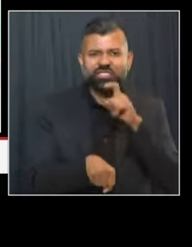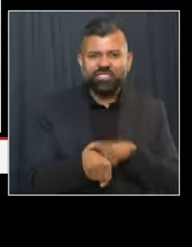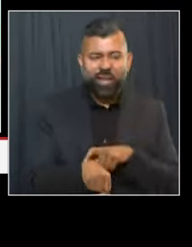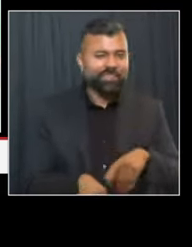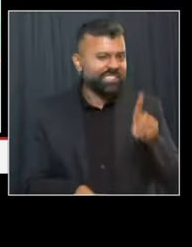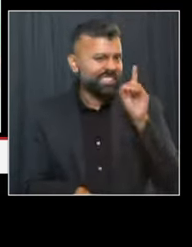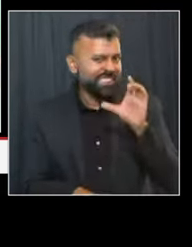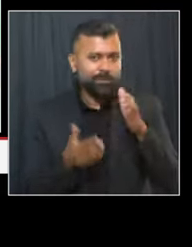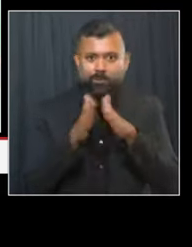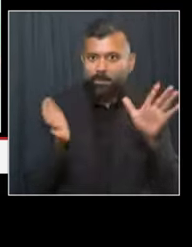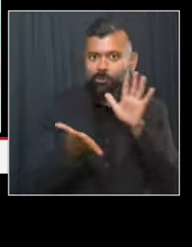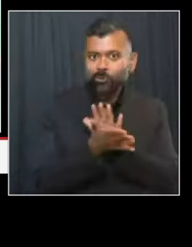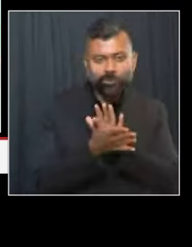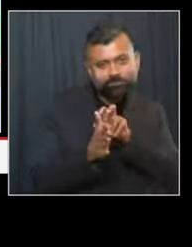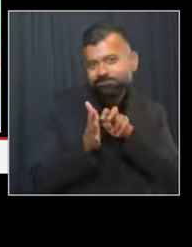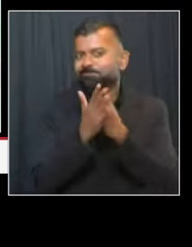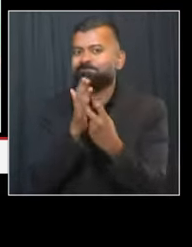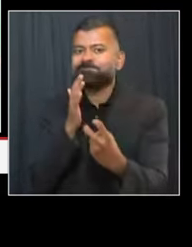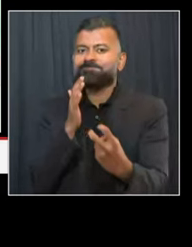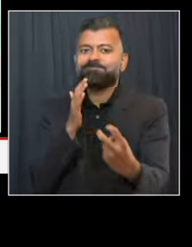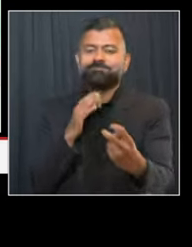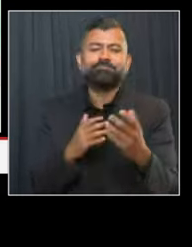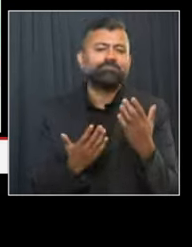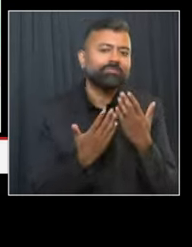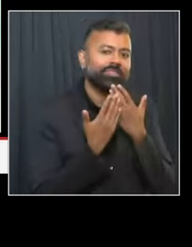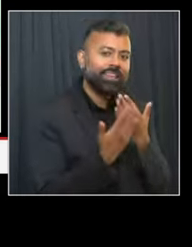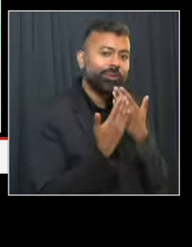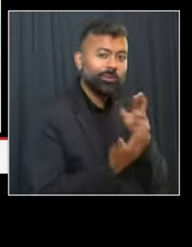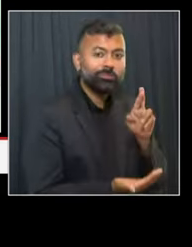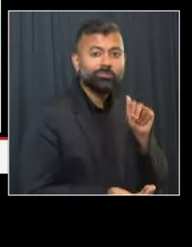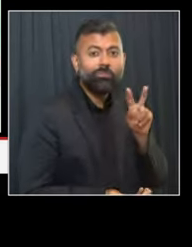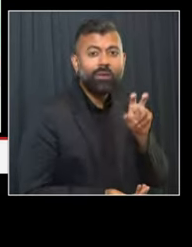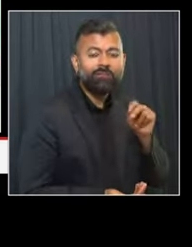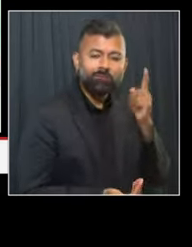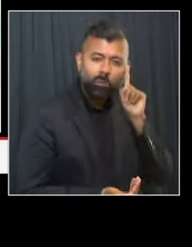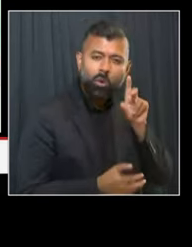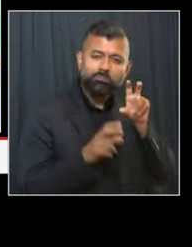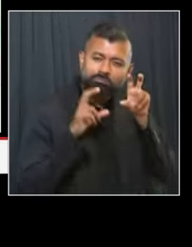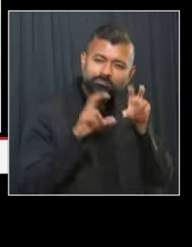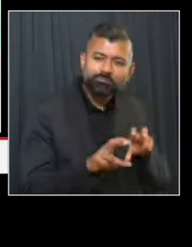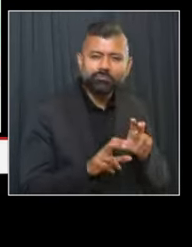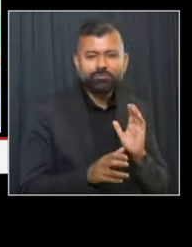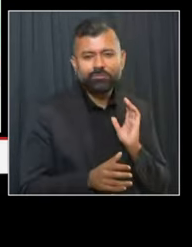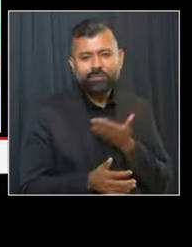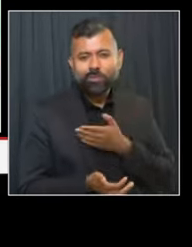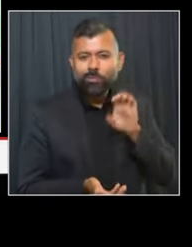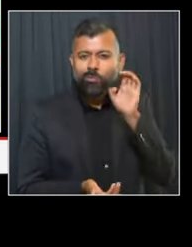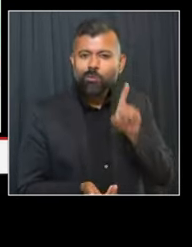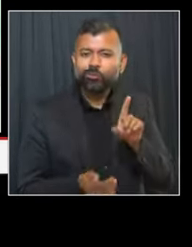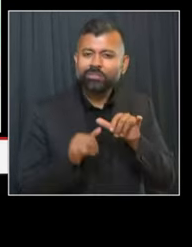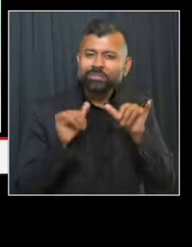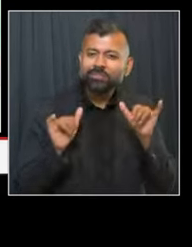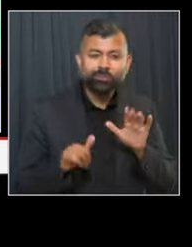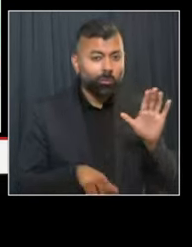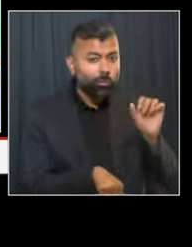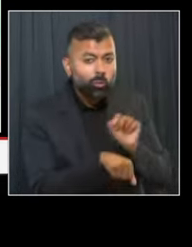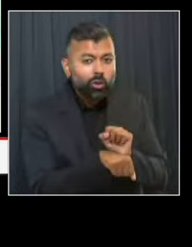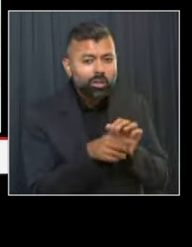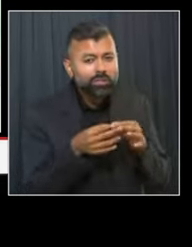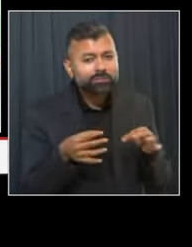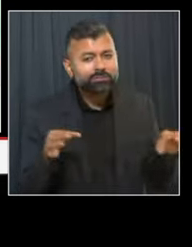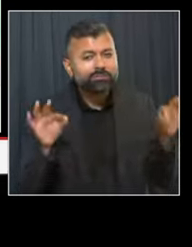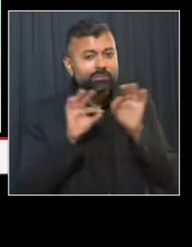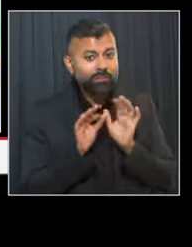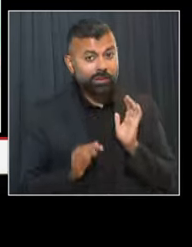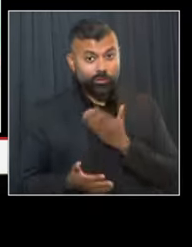So, thank you, Raven. Congratulations. Your work is an important part of our investment in our city's future and in our